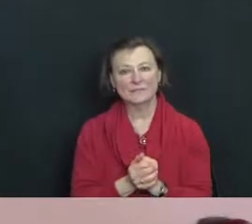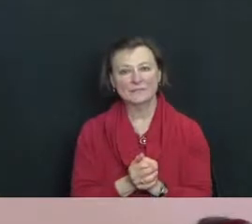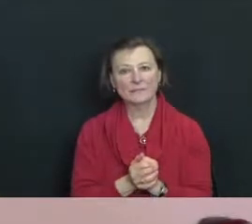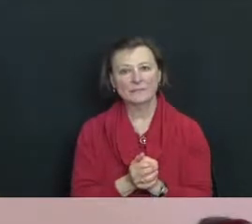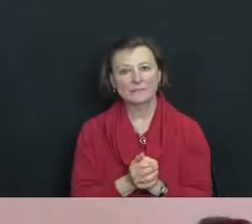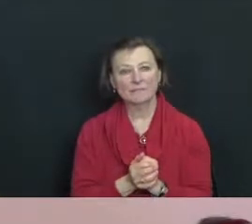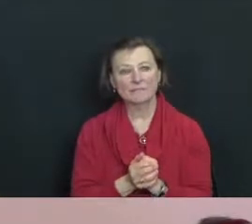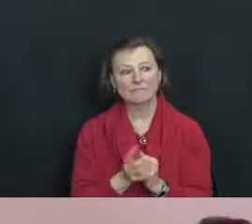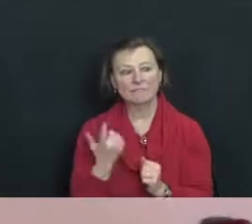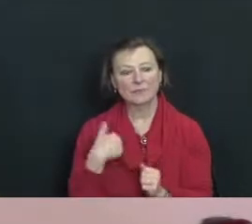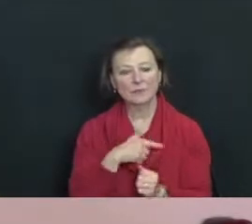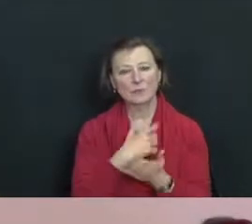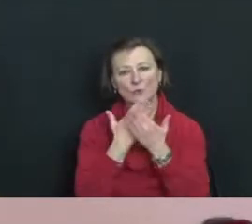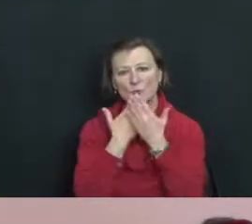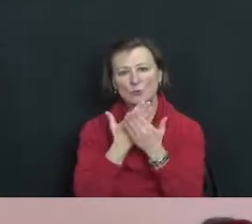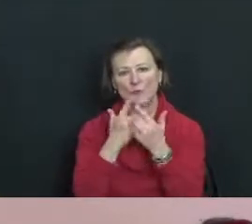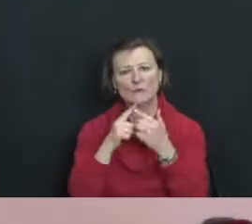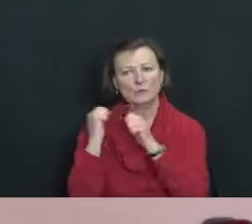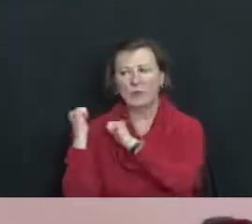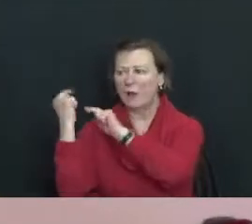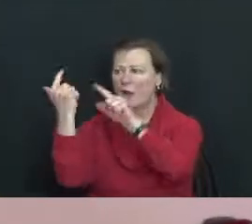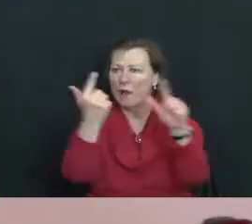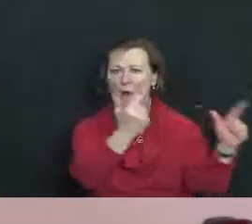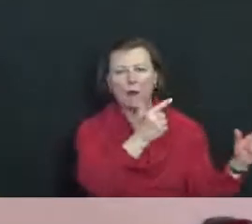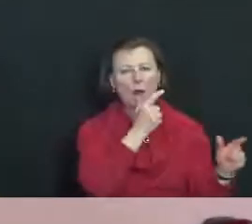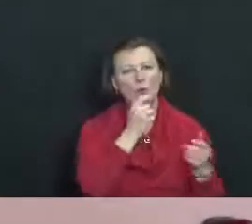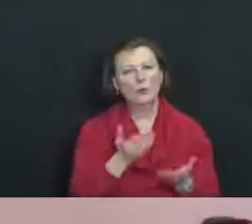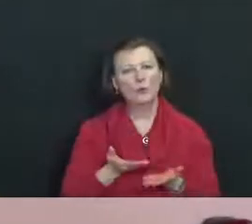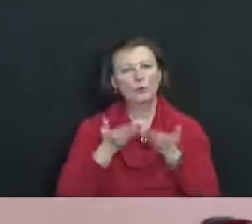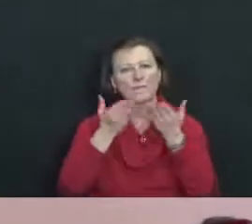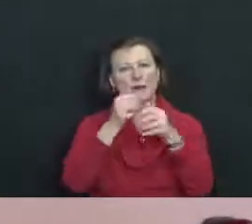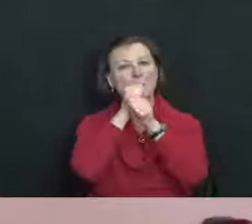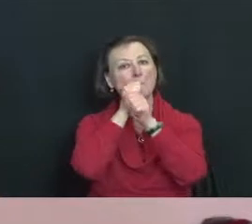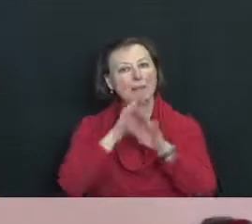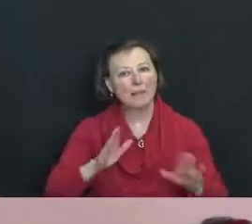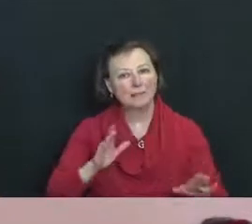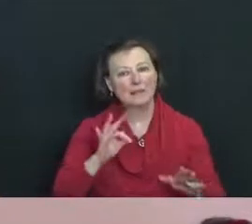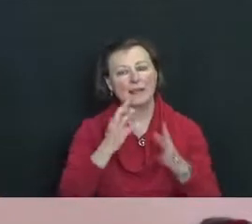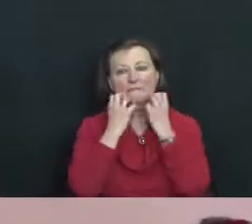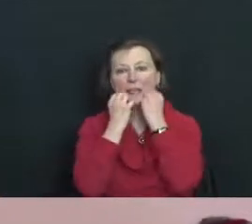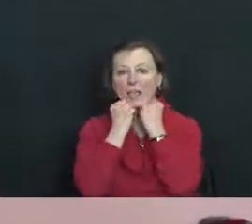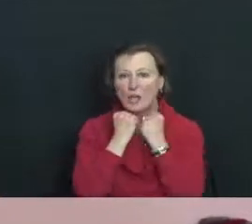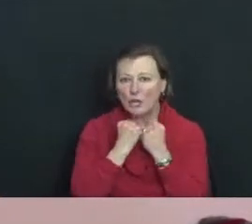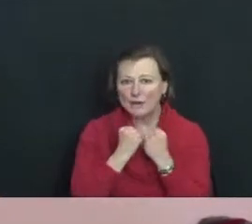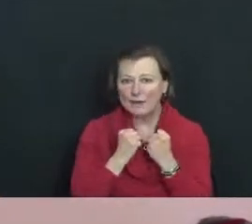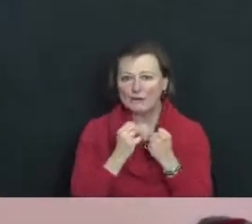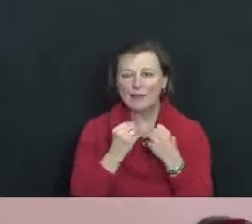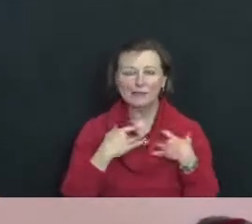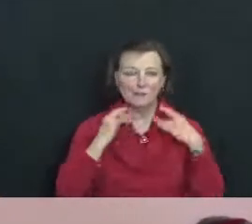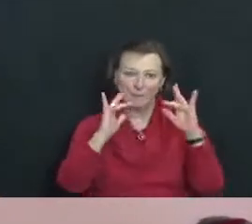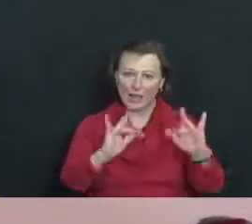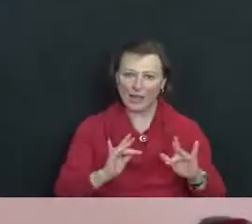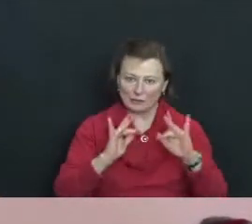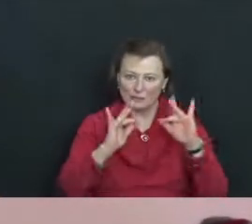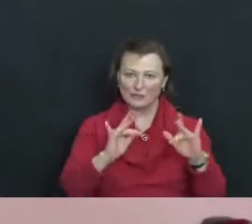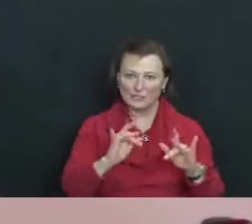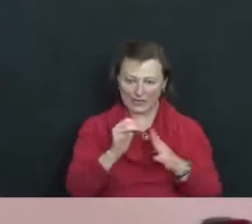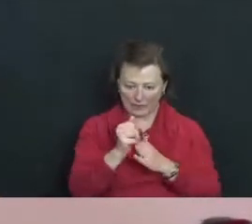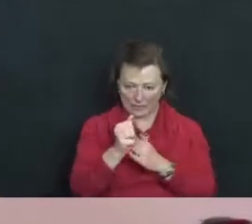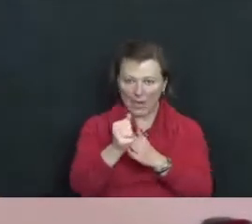We're grateful to all those who provide the blessings of caring and compassion and